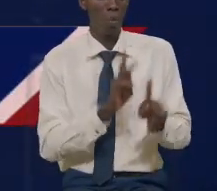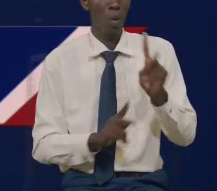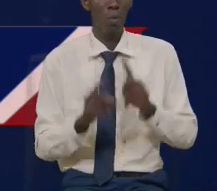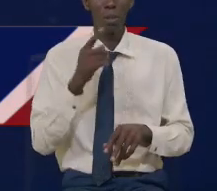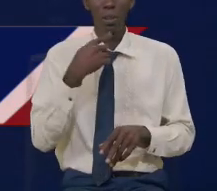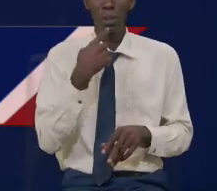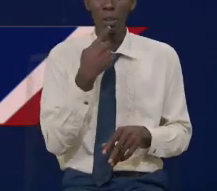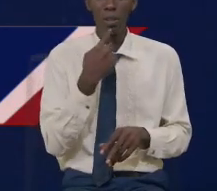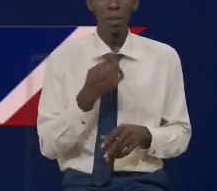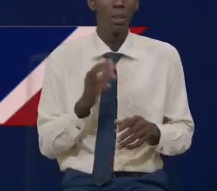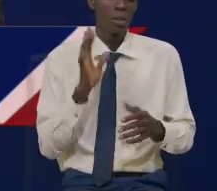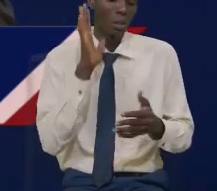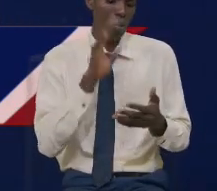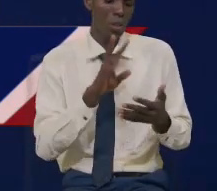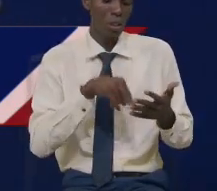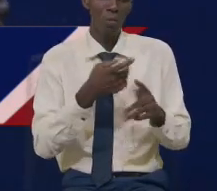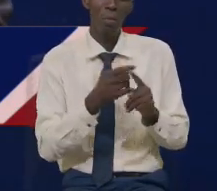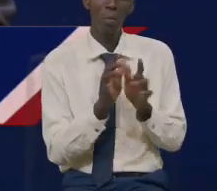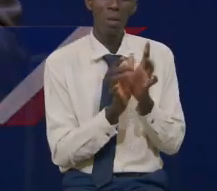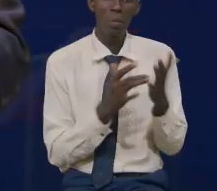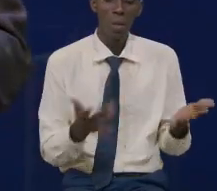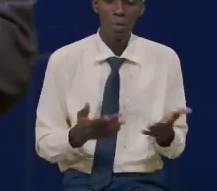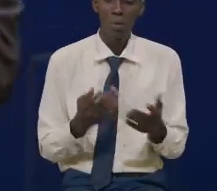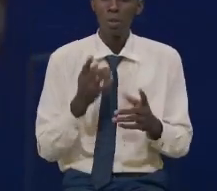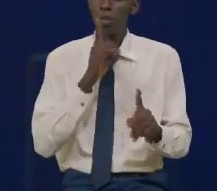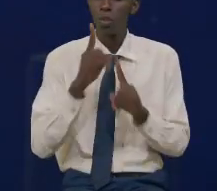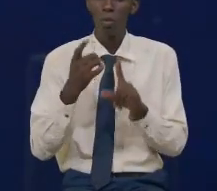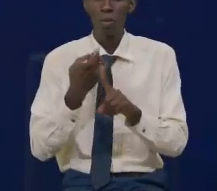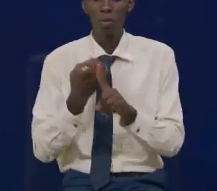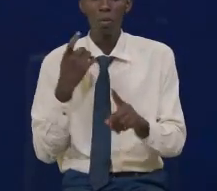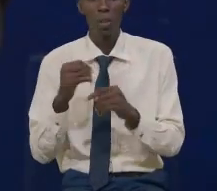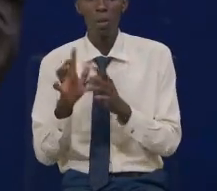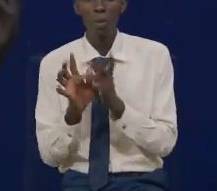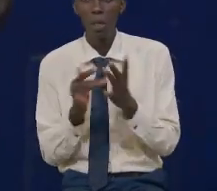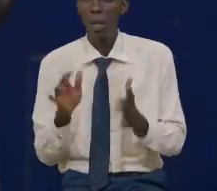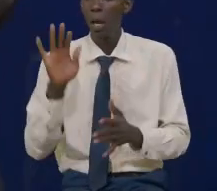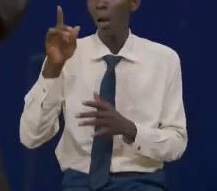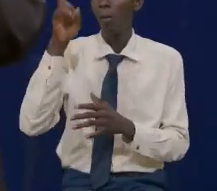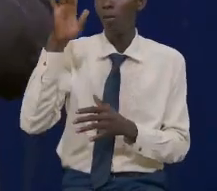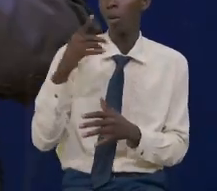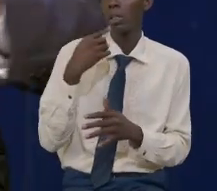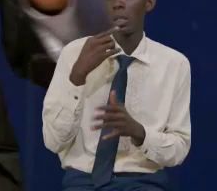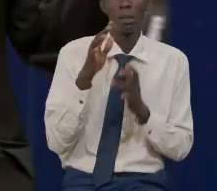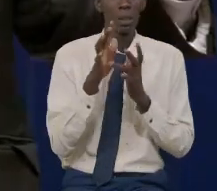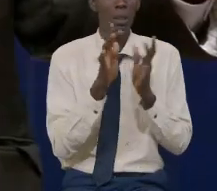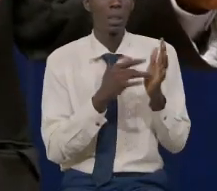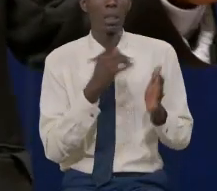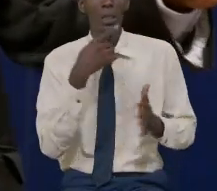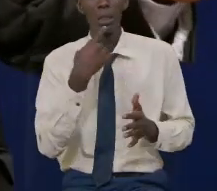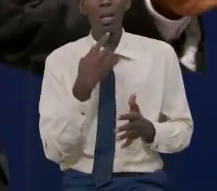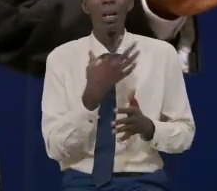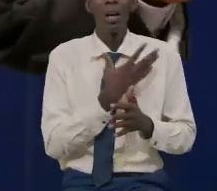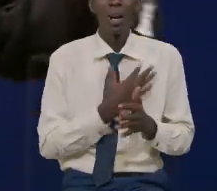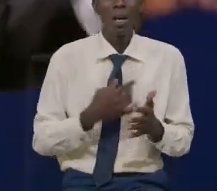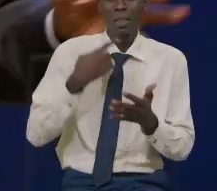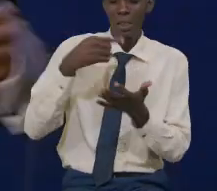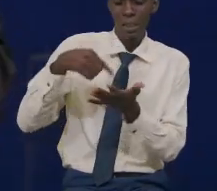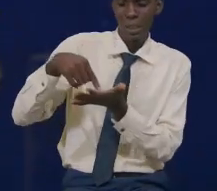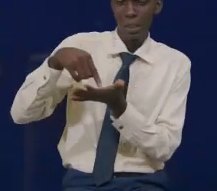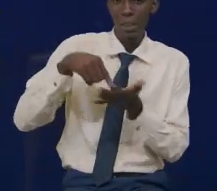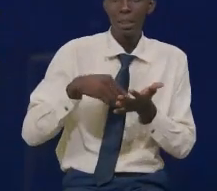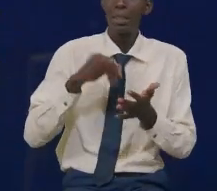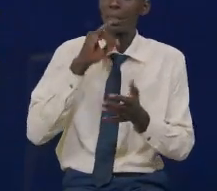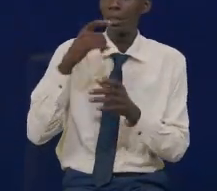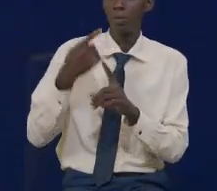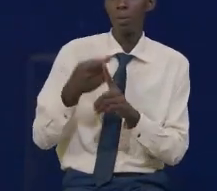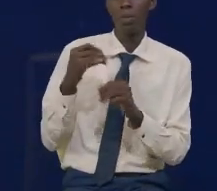they quote the Bible, they recite the Bible, they say God said, they said Jesus said, and they said this is the word of